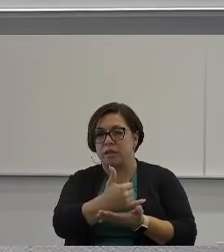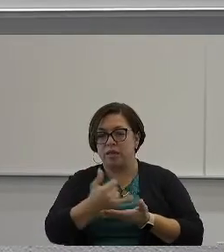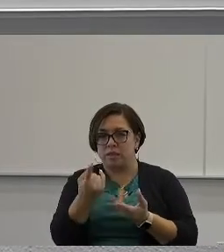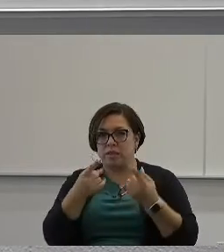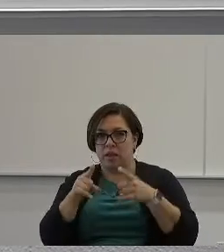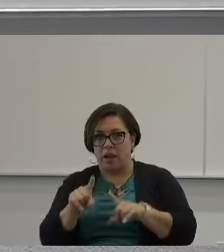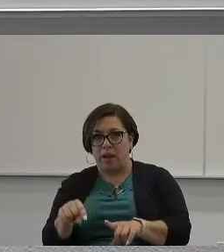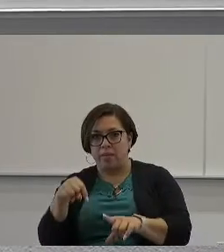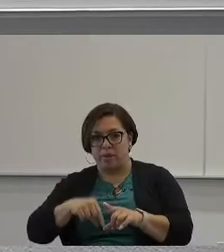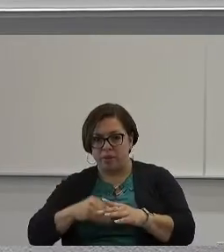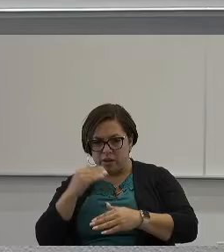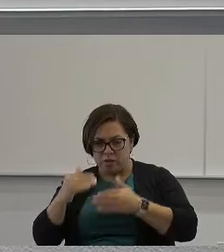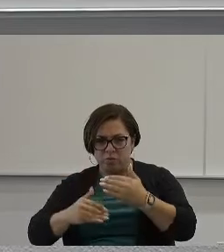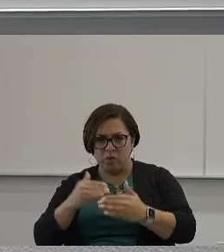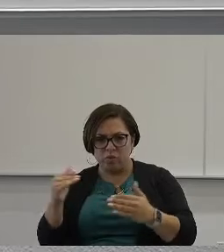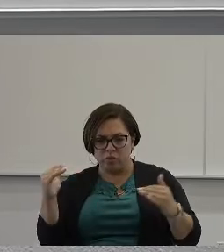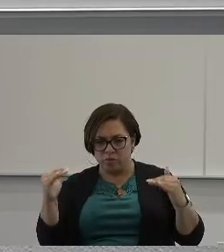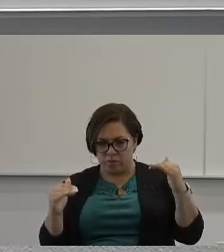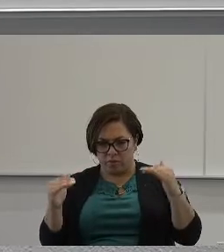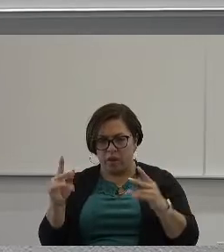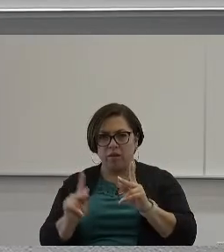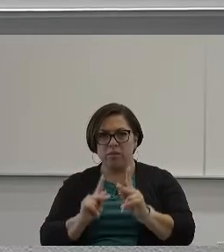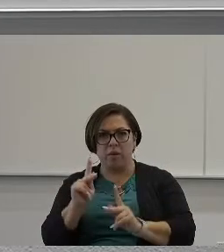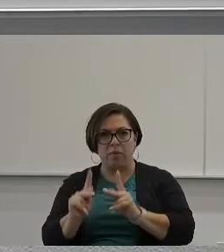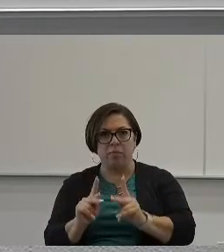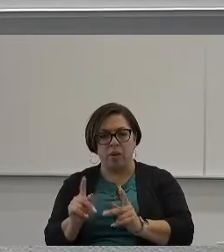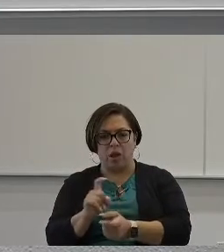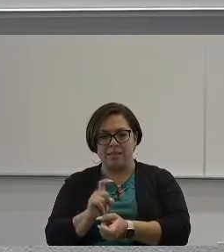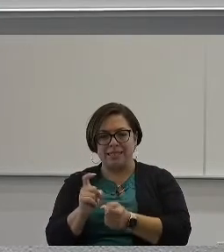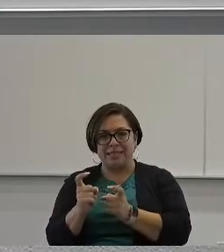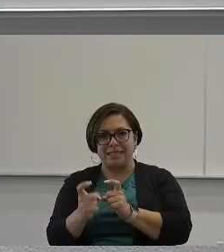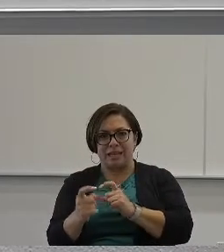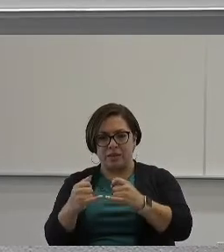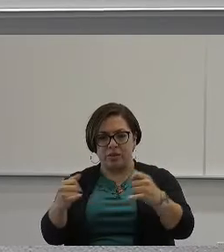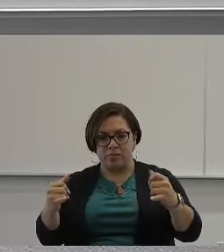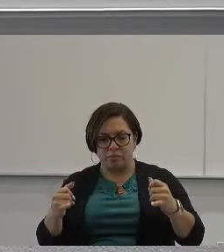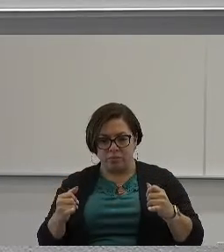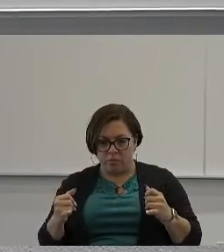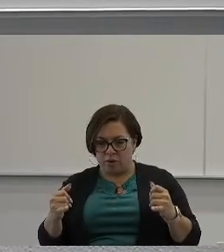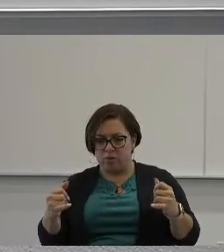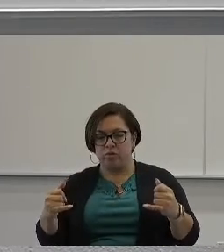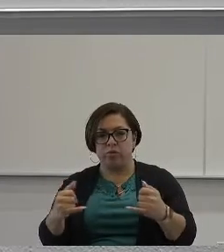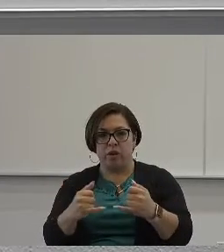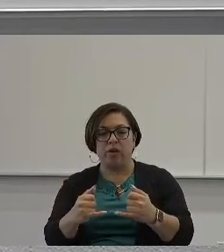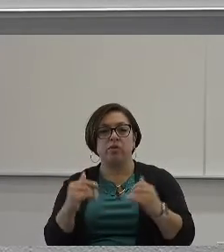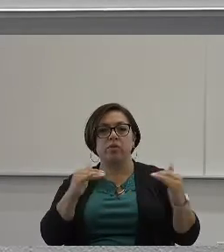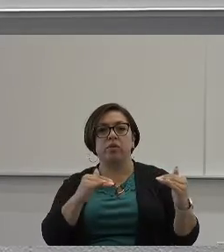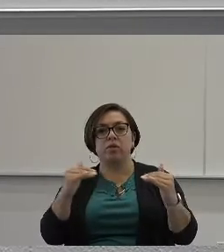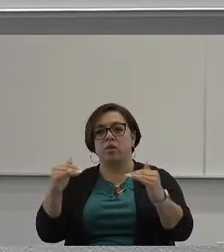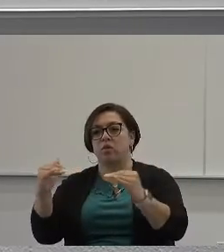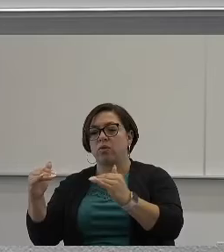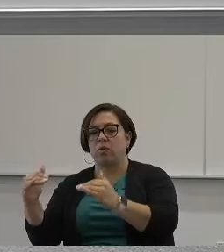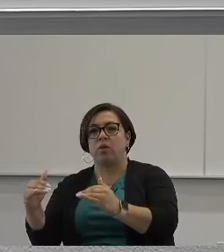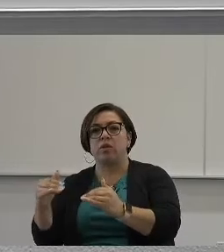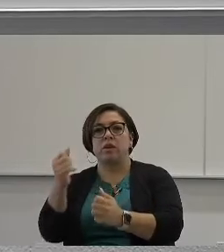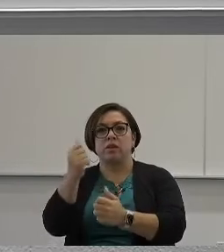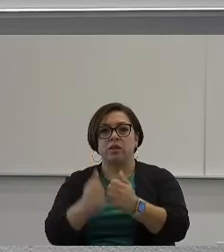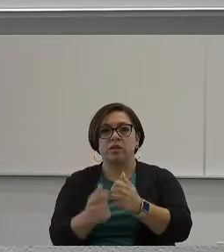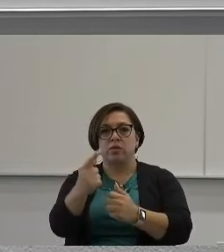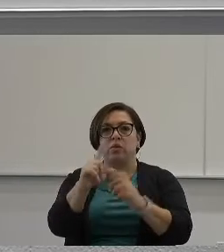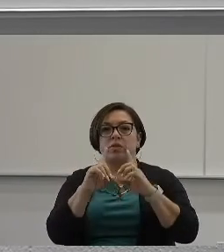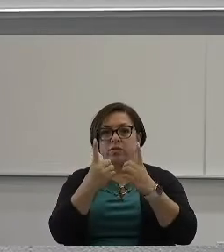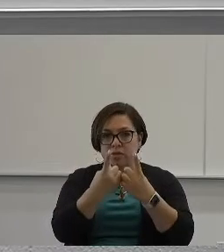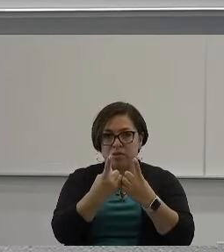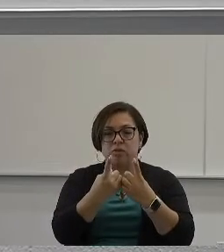sure we balance the population by changing those boundaries to make sure we have roughly equal population in each of those trustee districts.